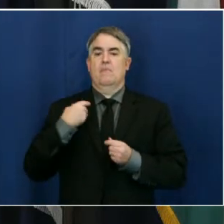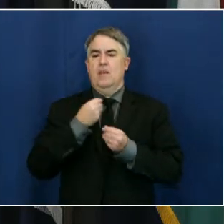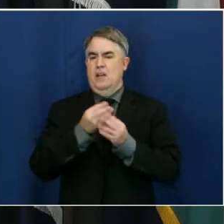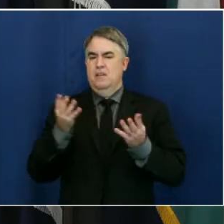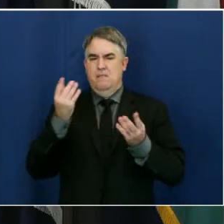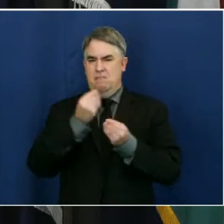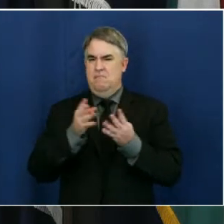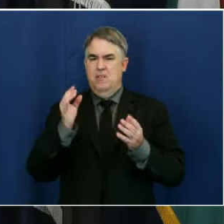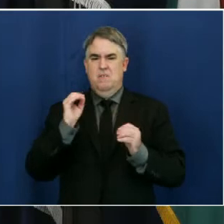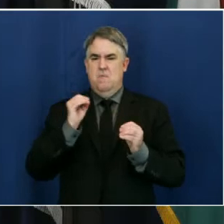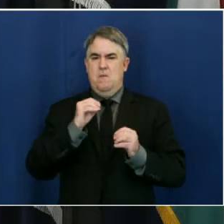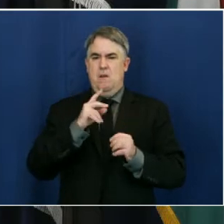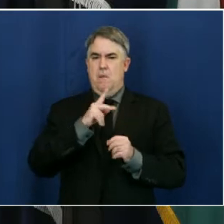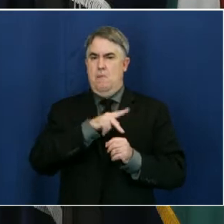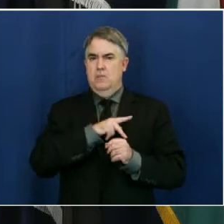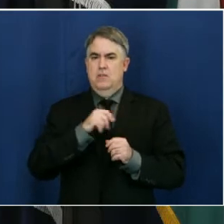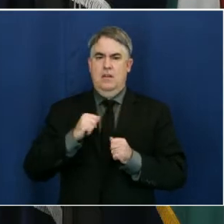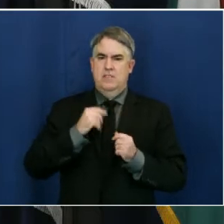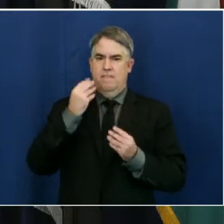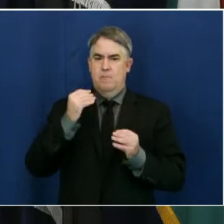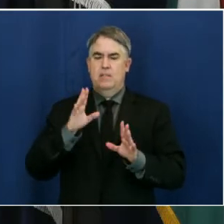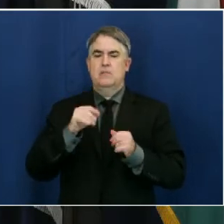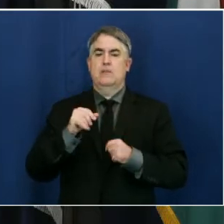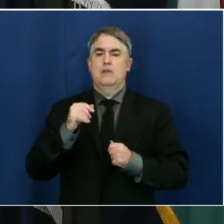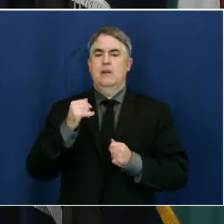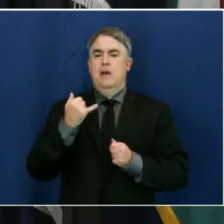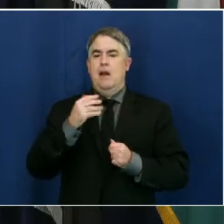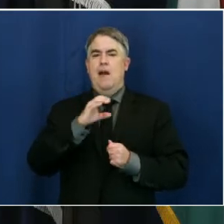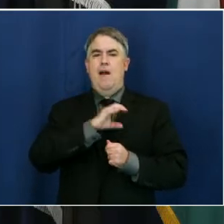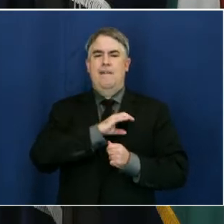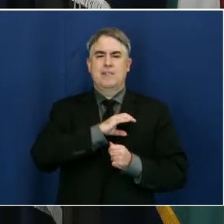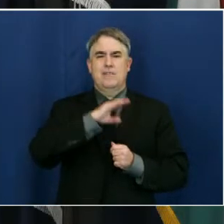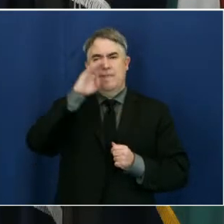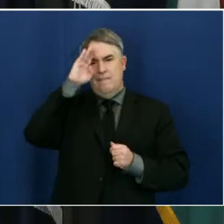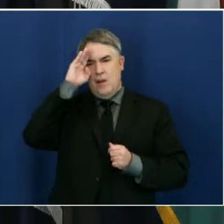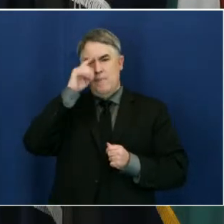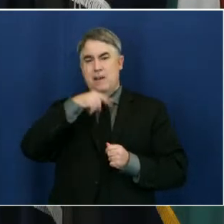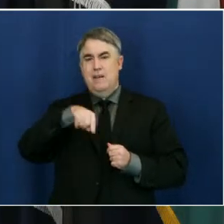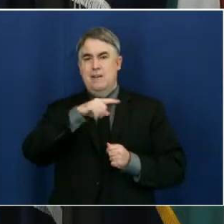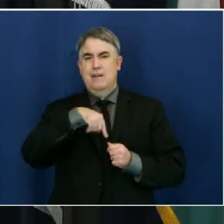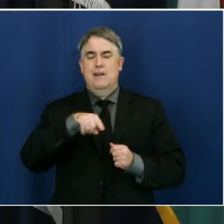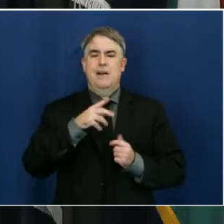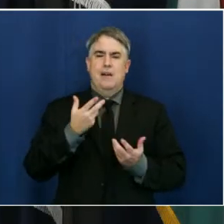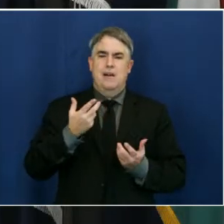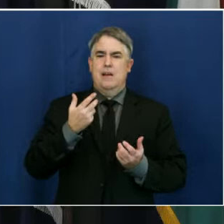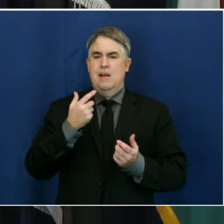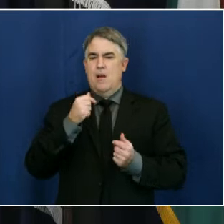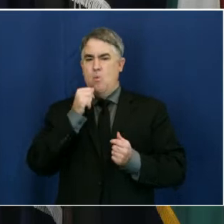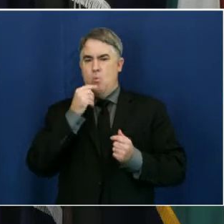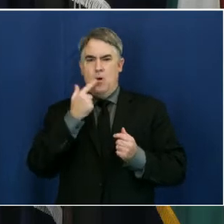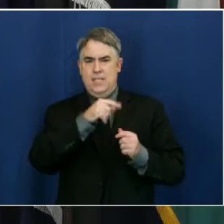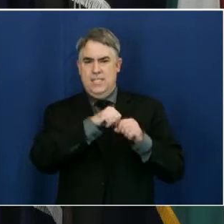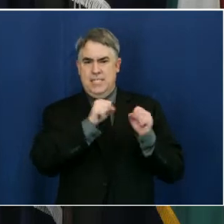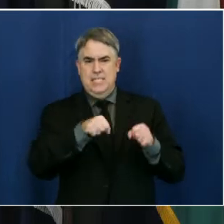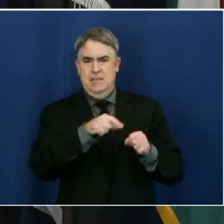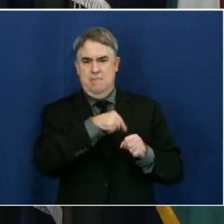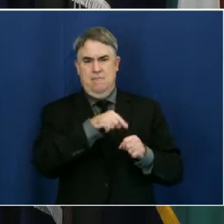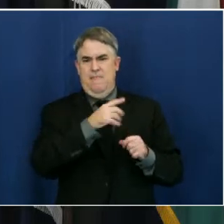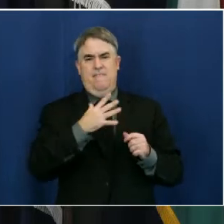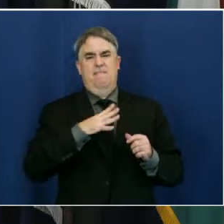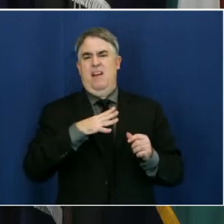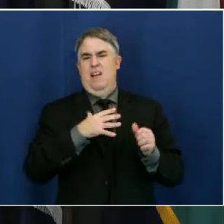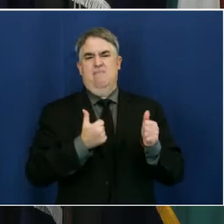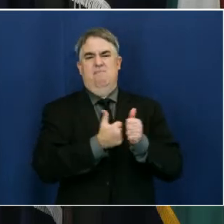enforcement agencies are not utilizing that because they have adopted the posture they have plenty of PPE and they should be utilizing it for every call. That